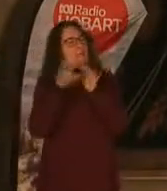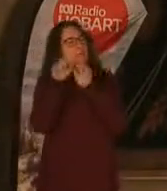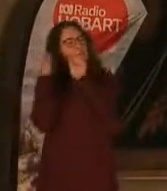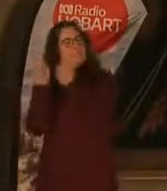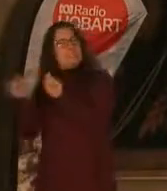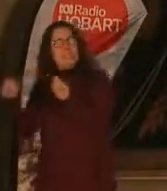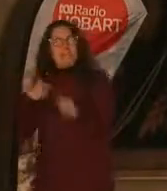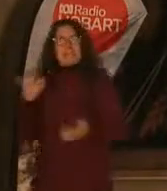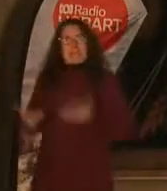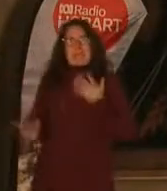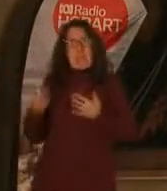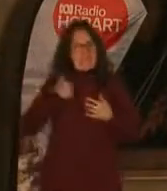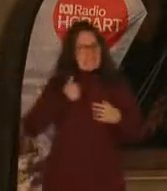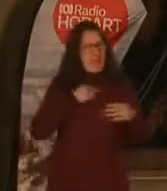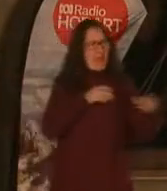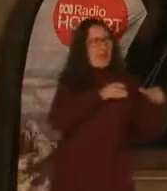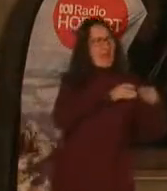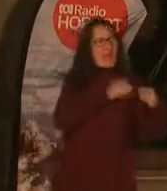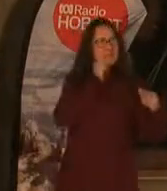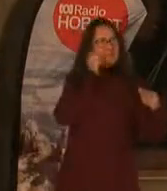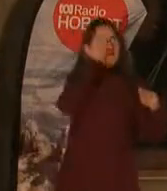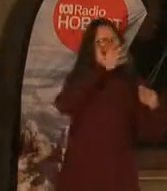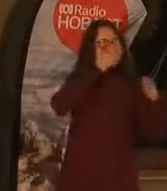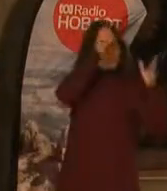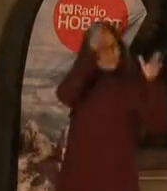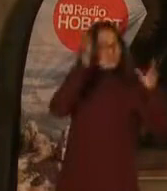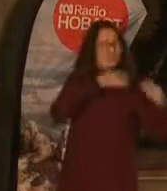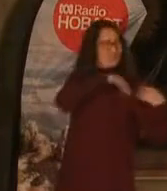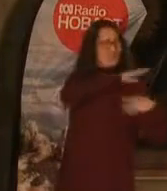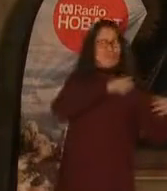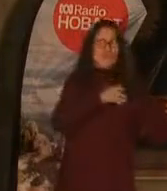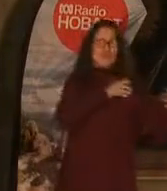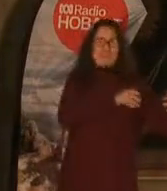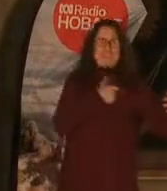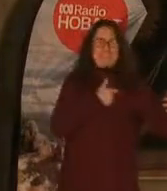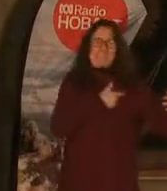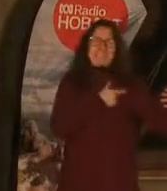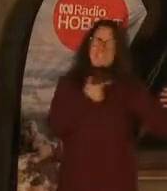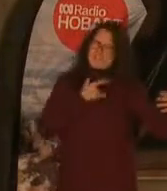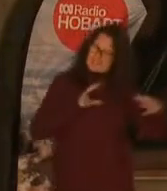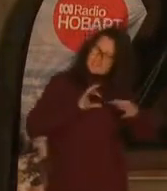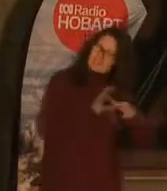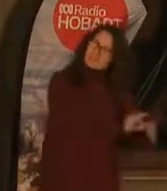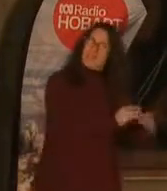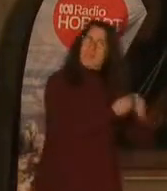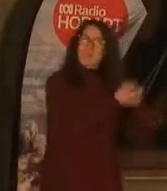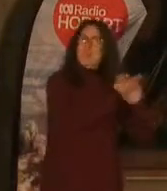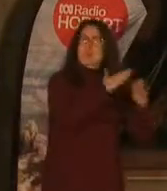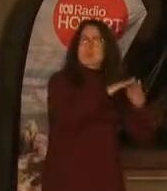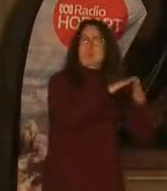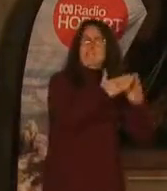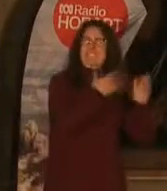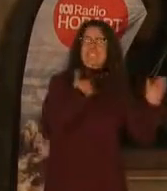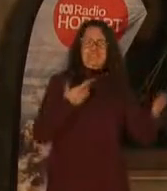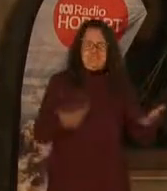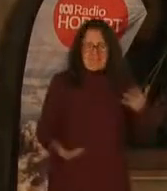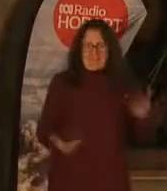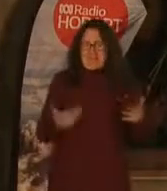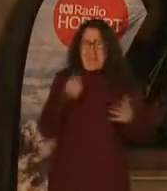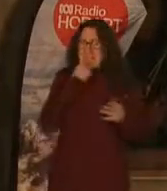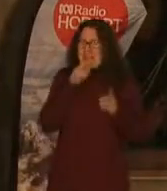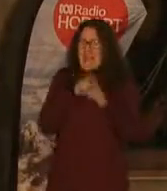to come to terms with, particularly those of us that are really connected to the community. And so you're treading a fine